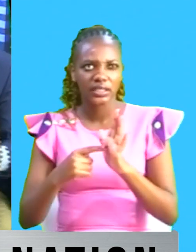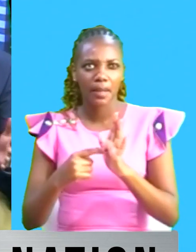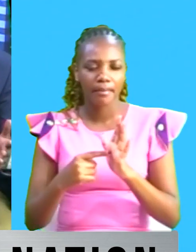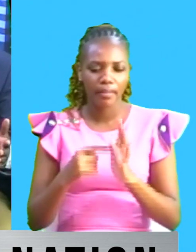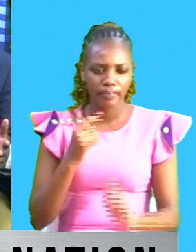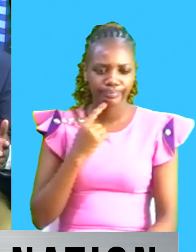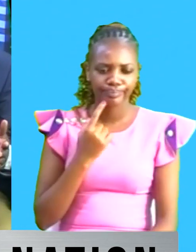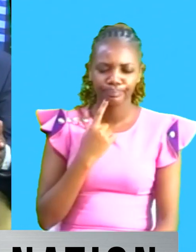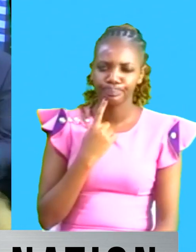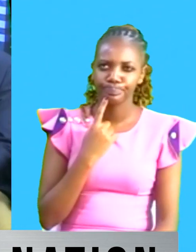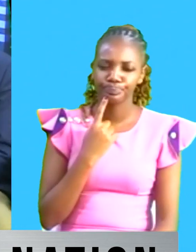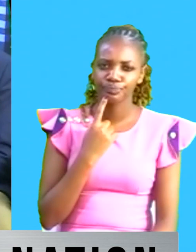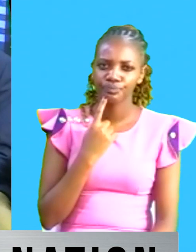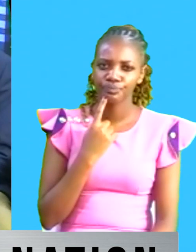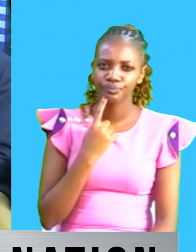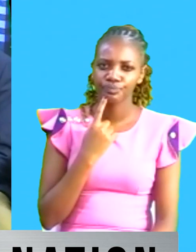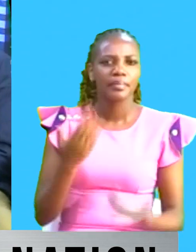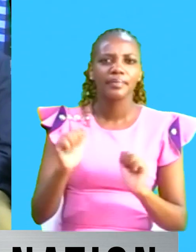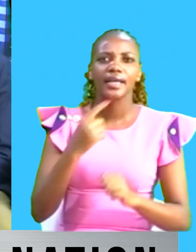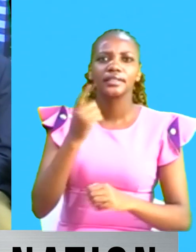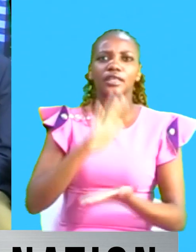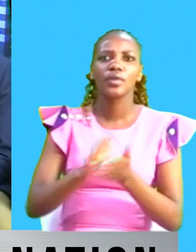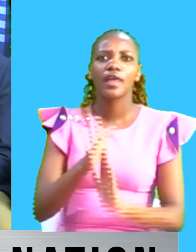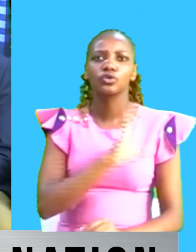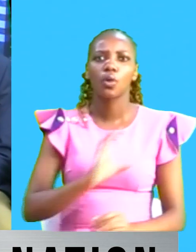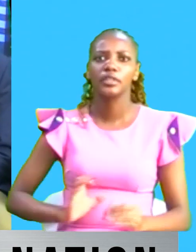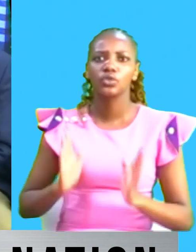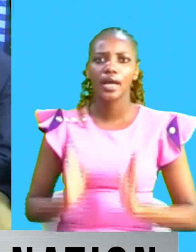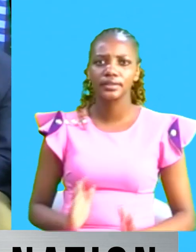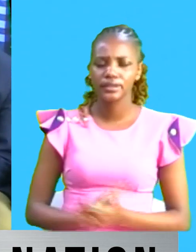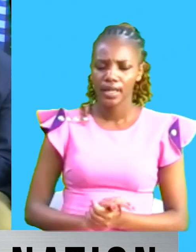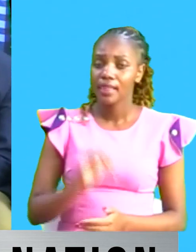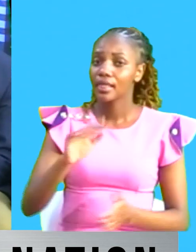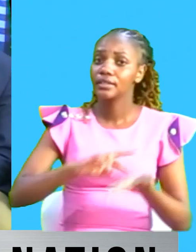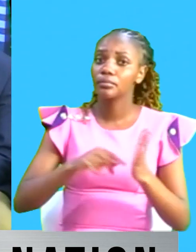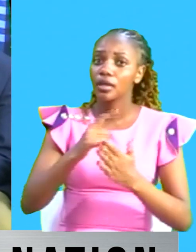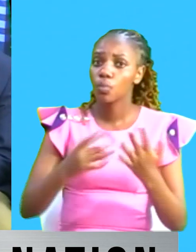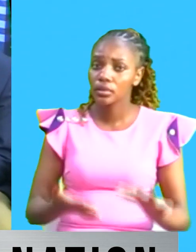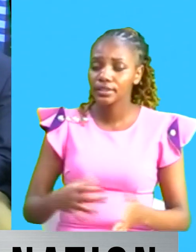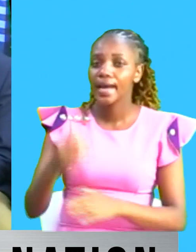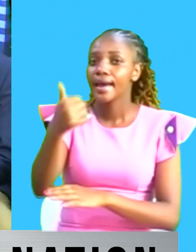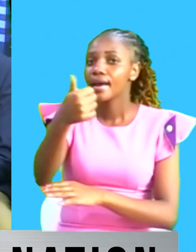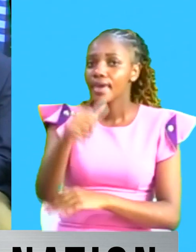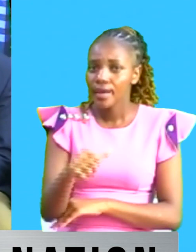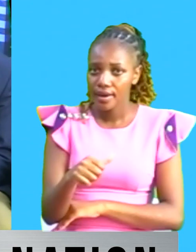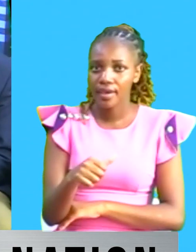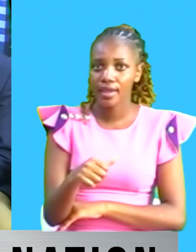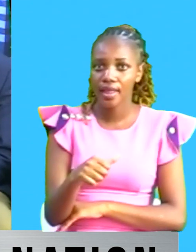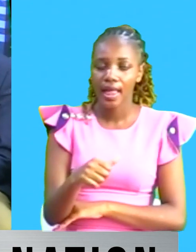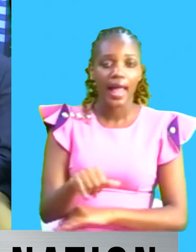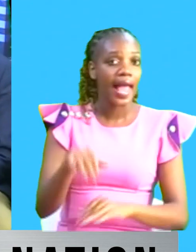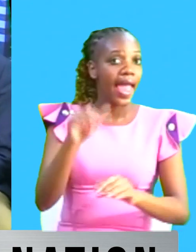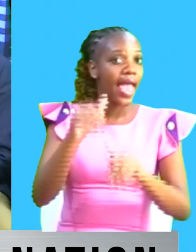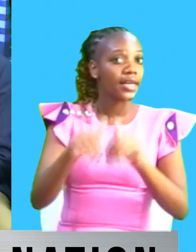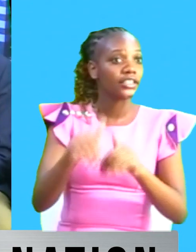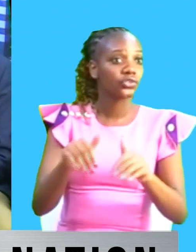and should I say commissioners, and that means that any form of elections